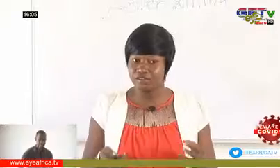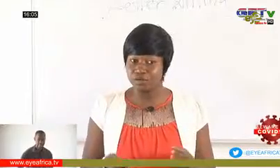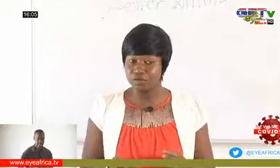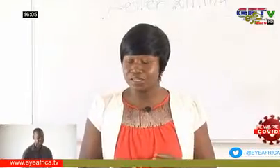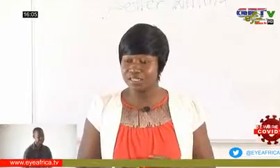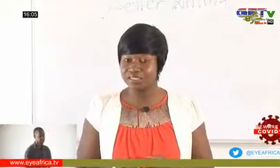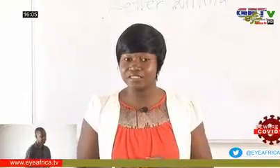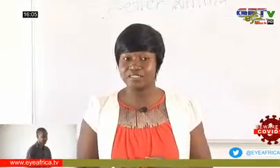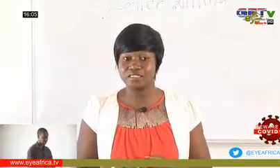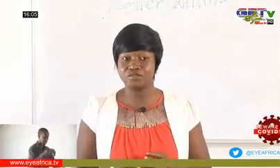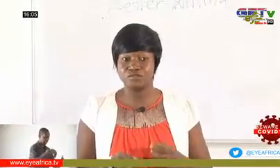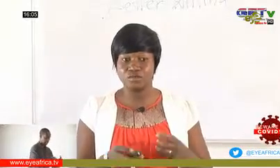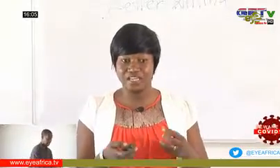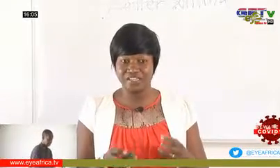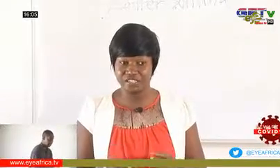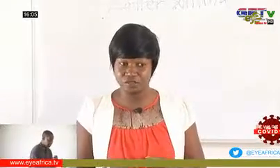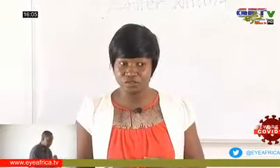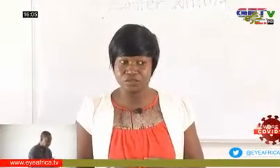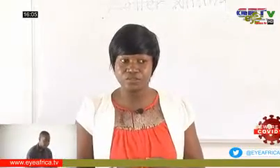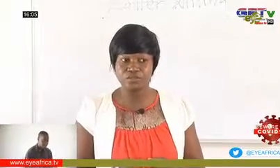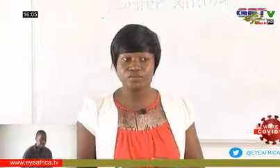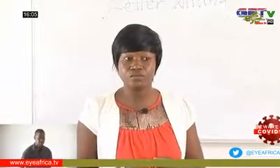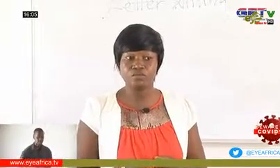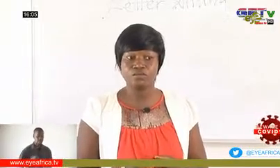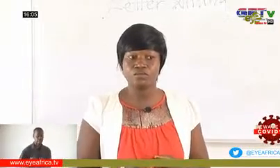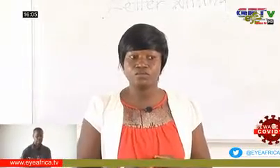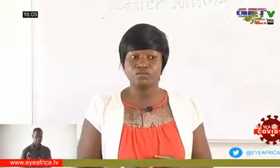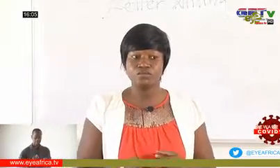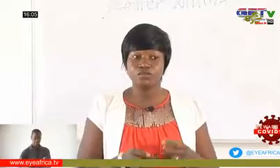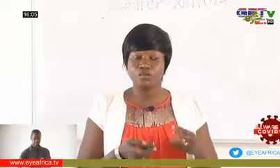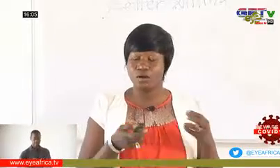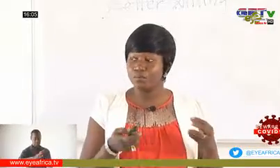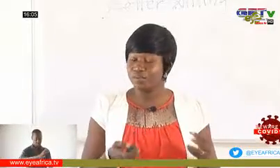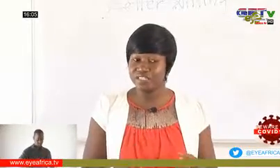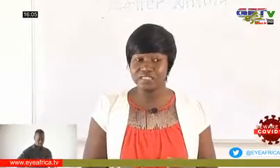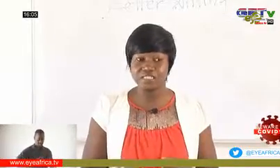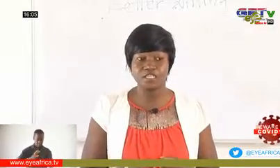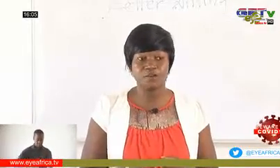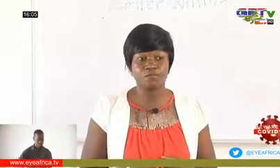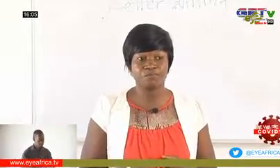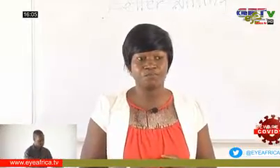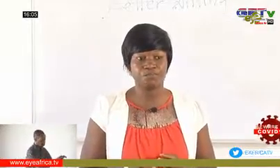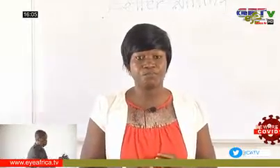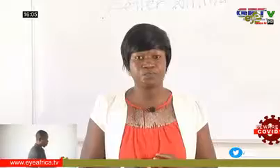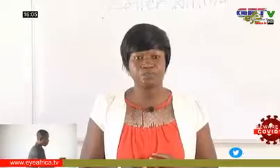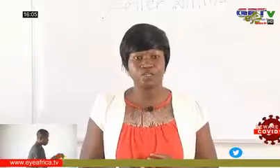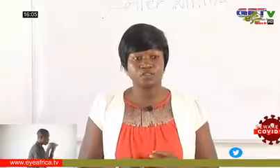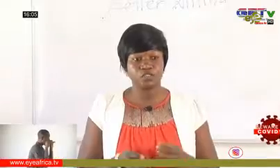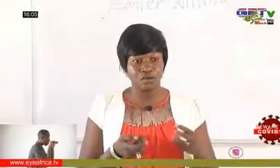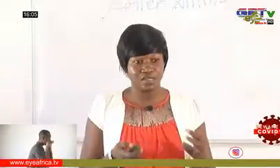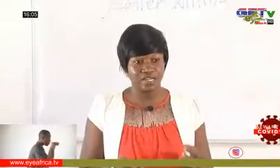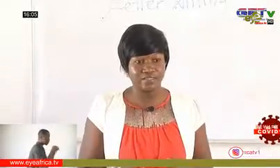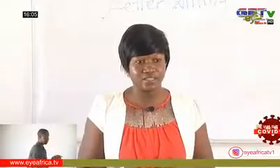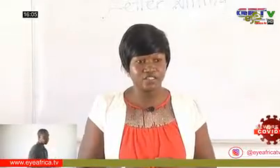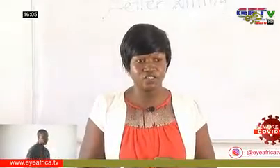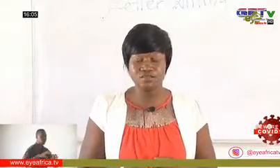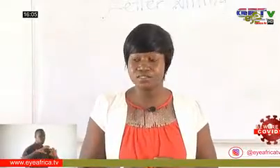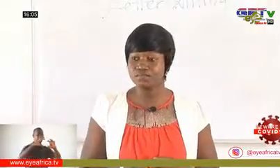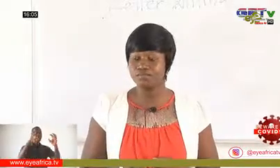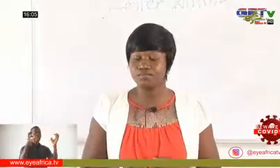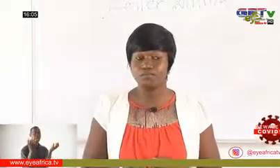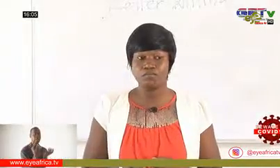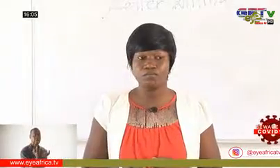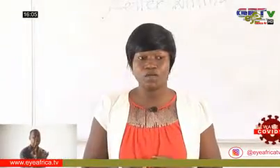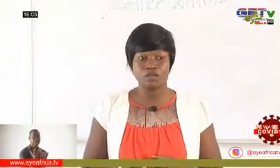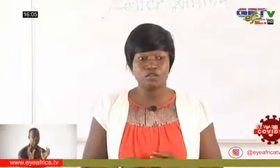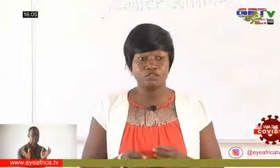They may include letters to editors, to companies, to